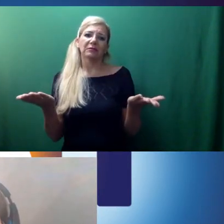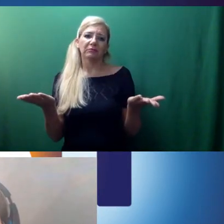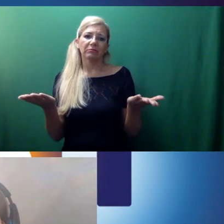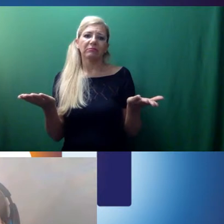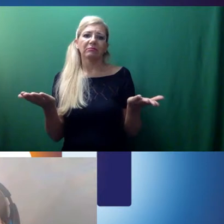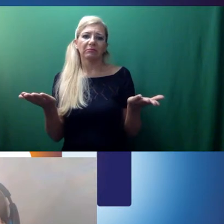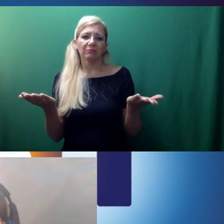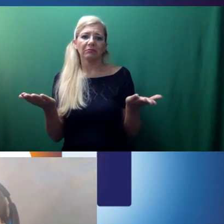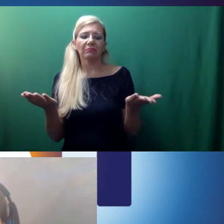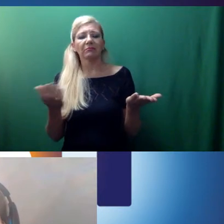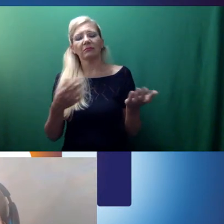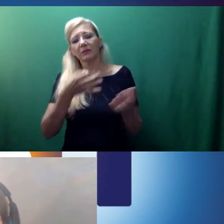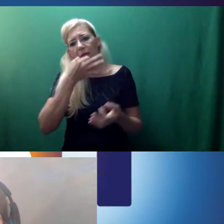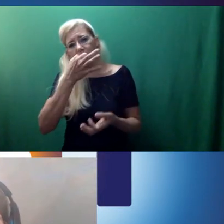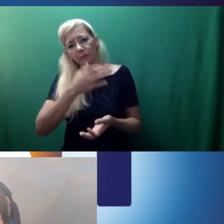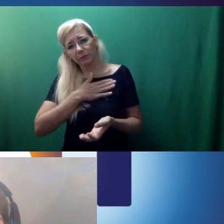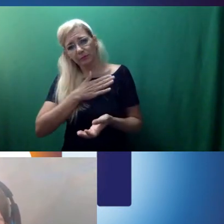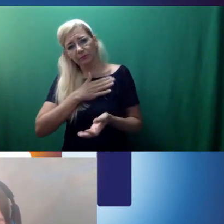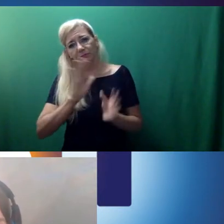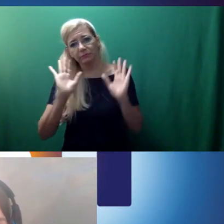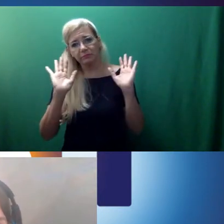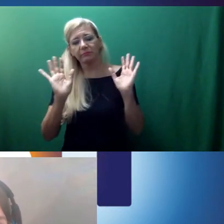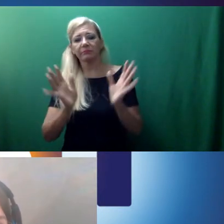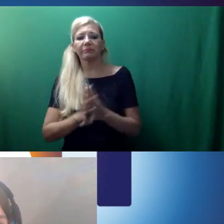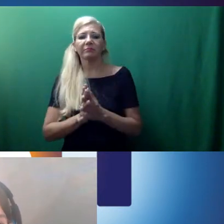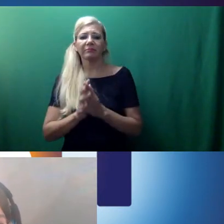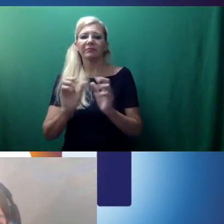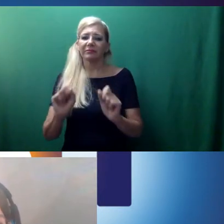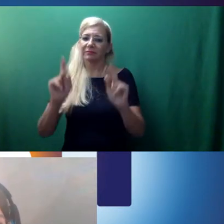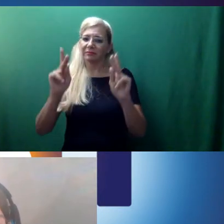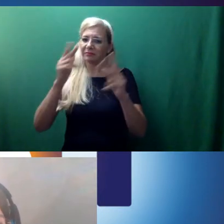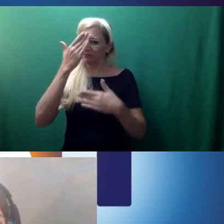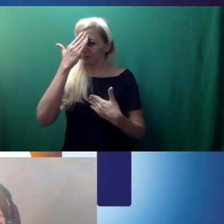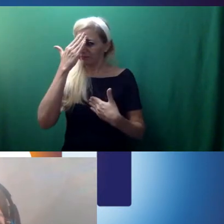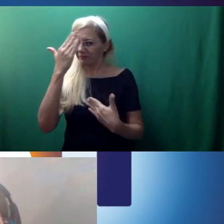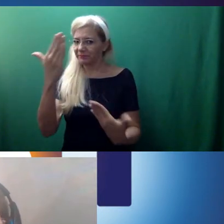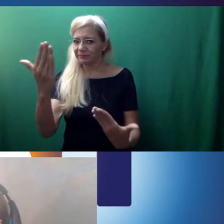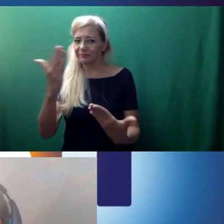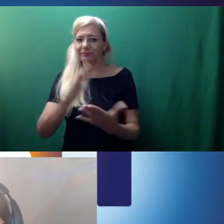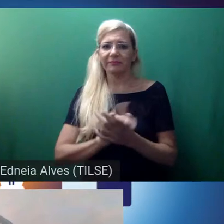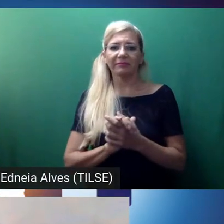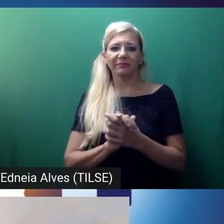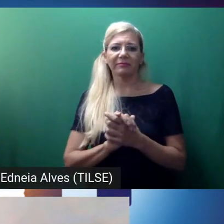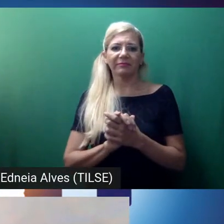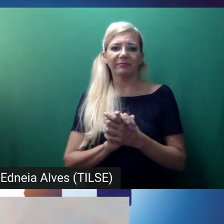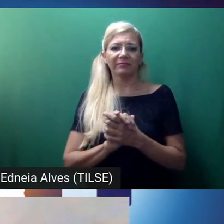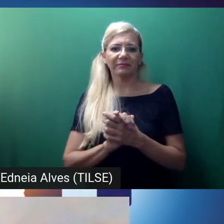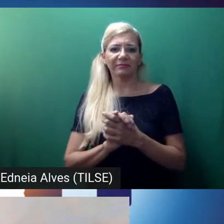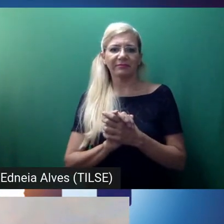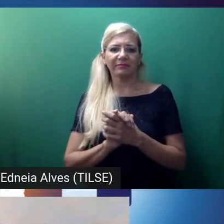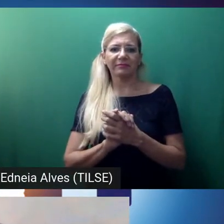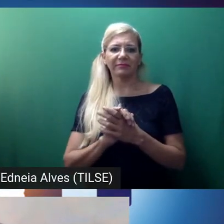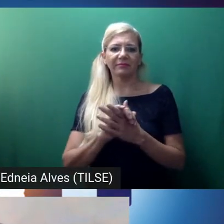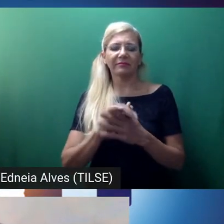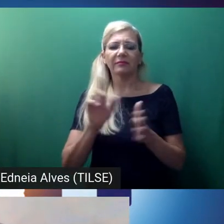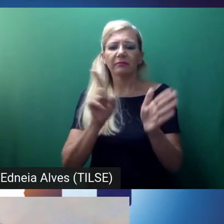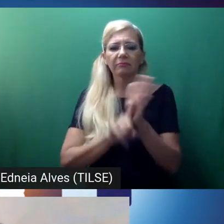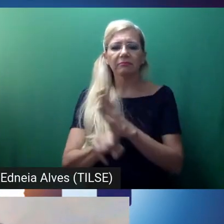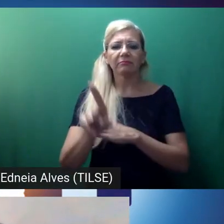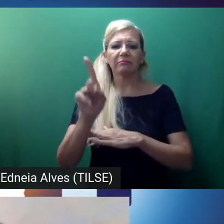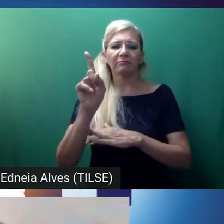that's my comment. Okay, thank you. So I'll just close our question